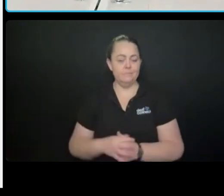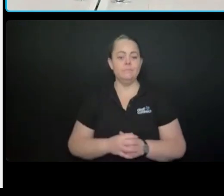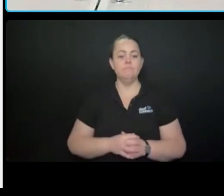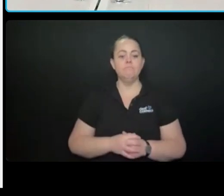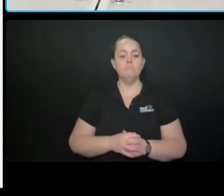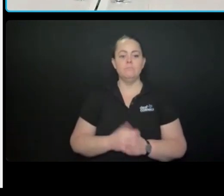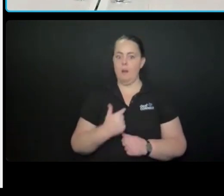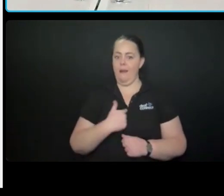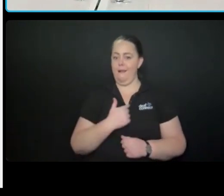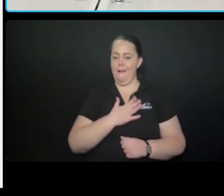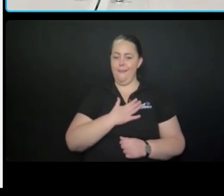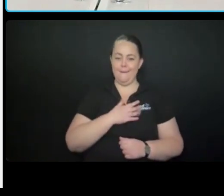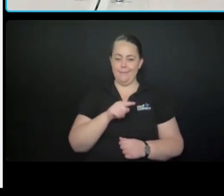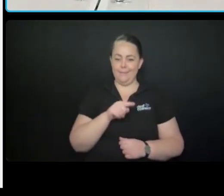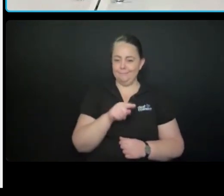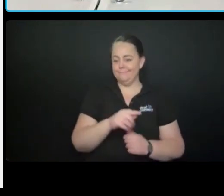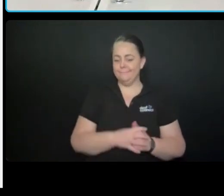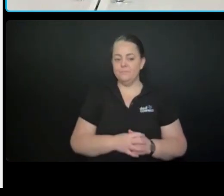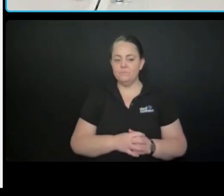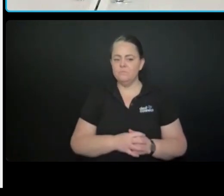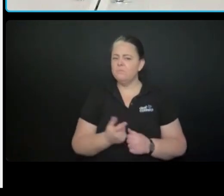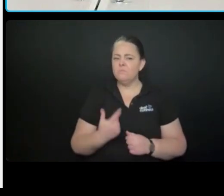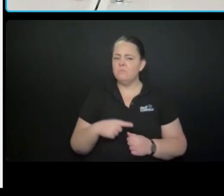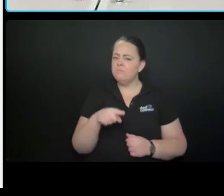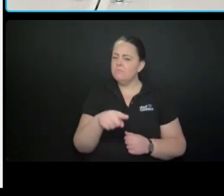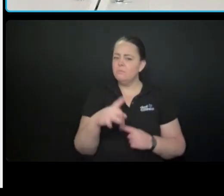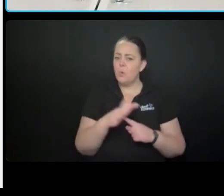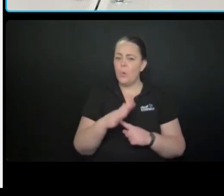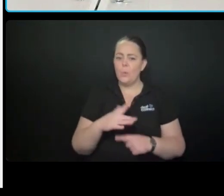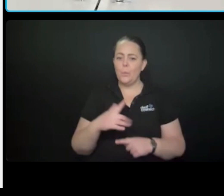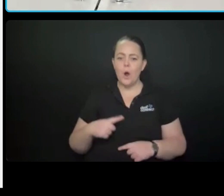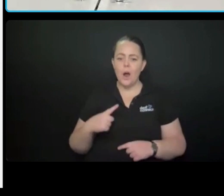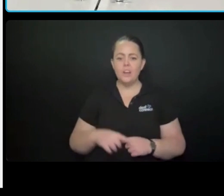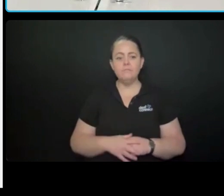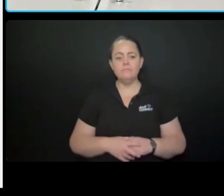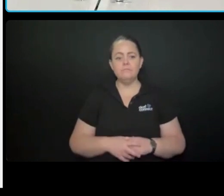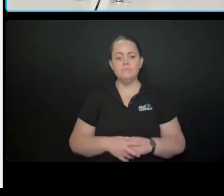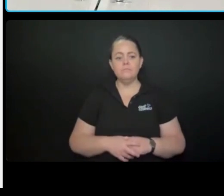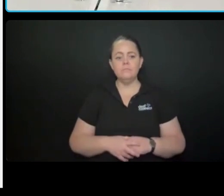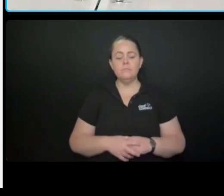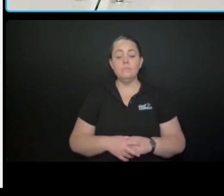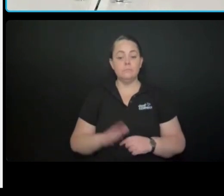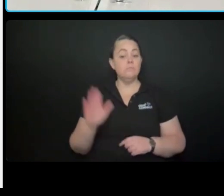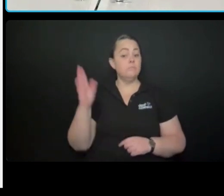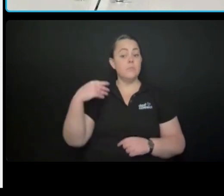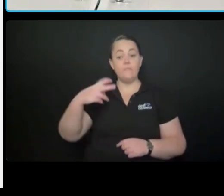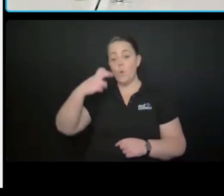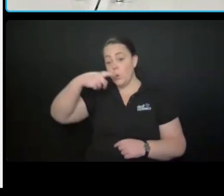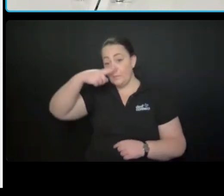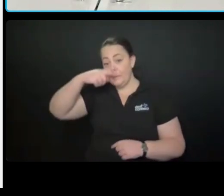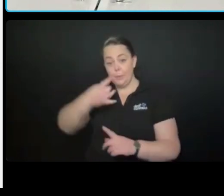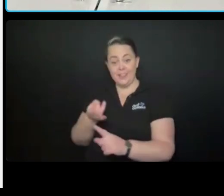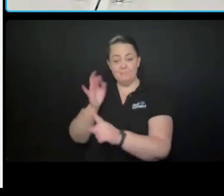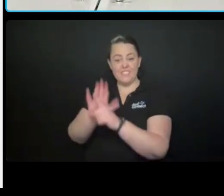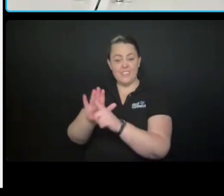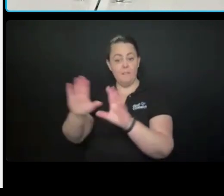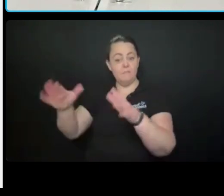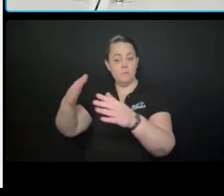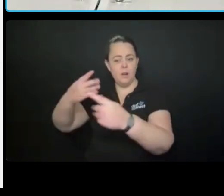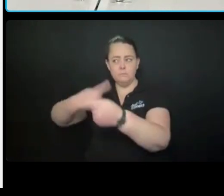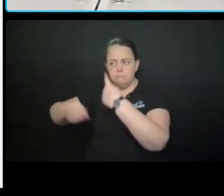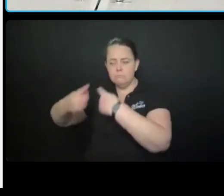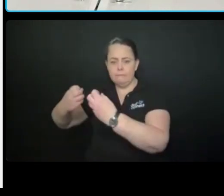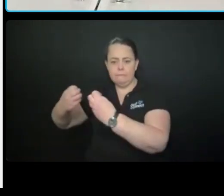one important? The ADL's QI is important because it recognises feedback that we had from older people on the importance of